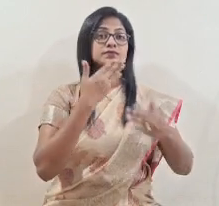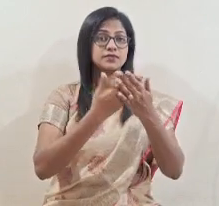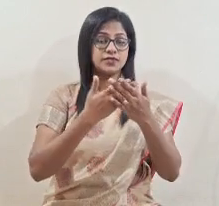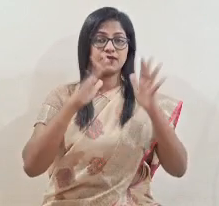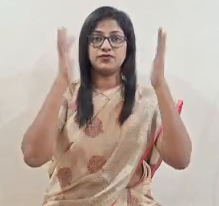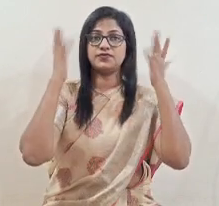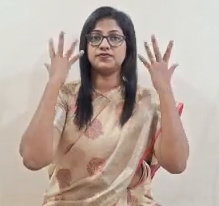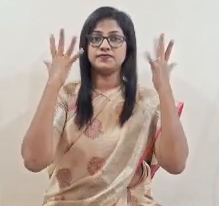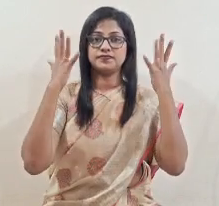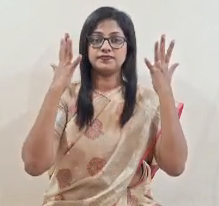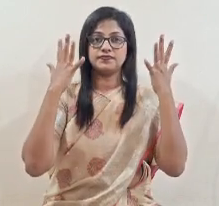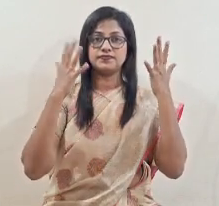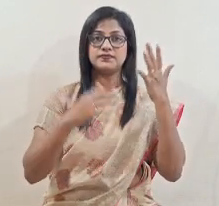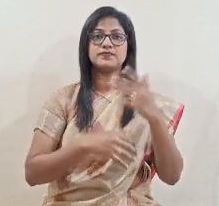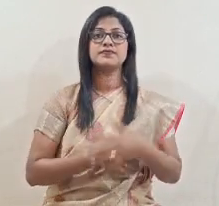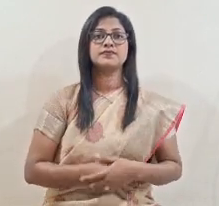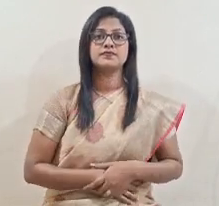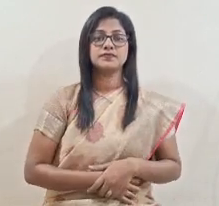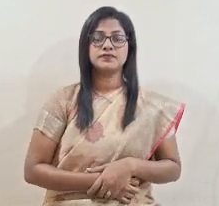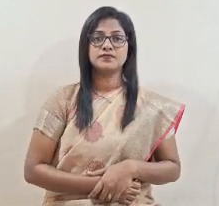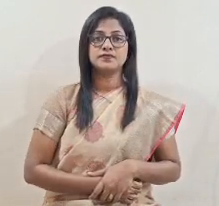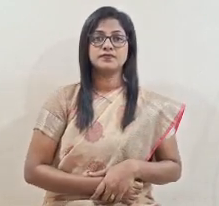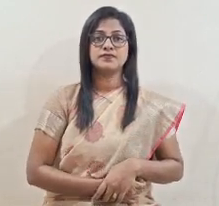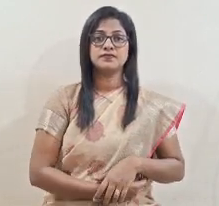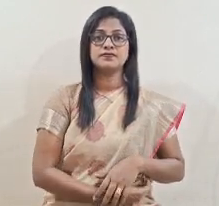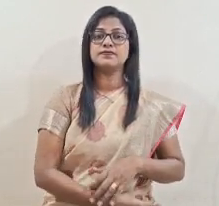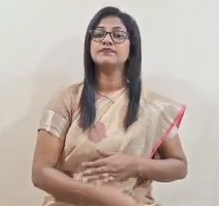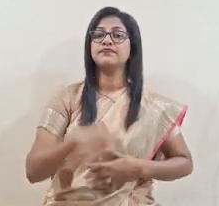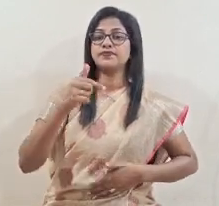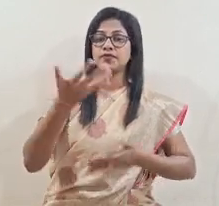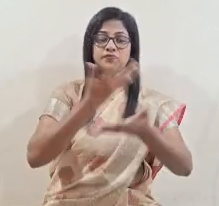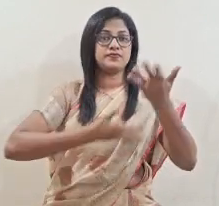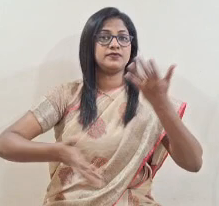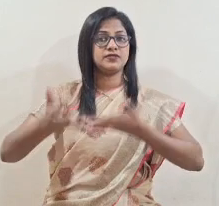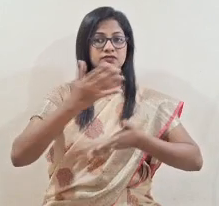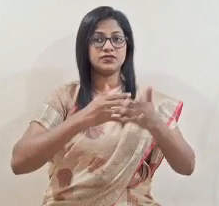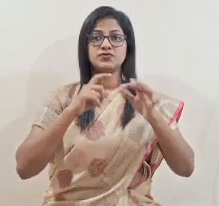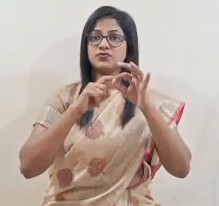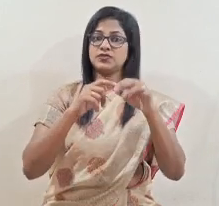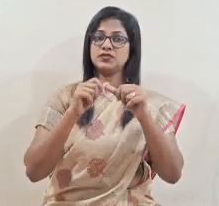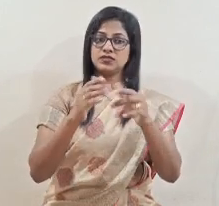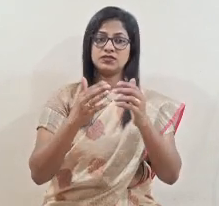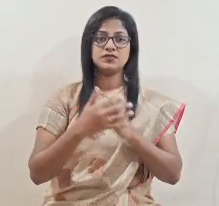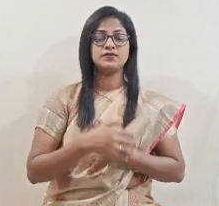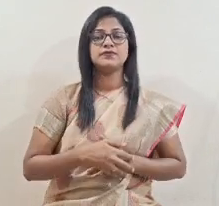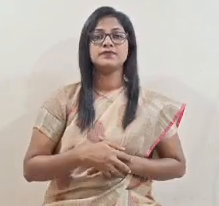Thank you. Thank you. So the floor is open for discussion.